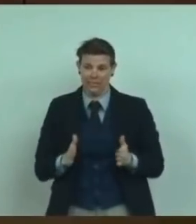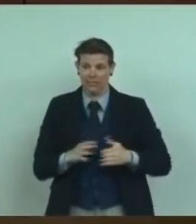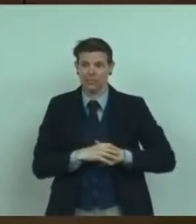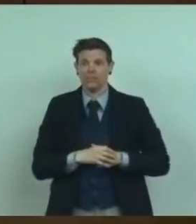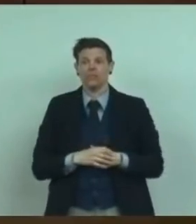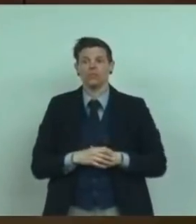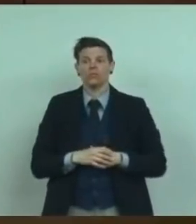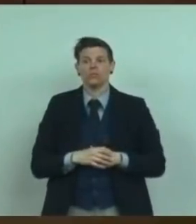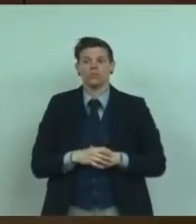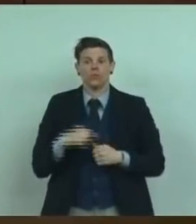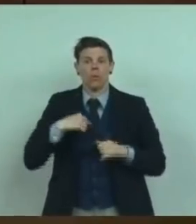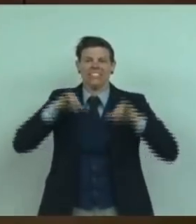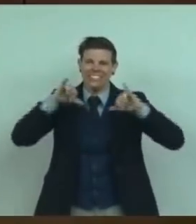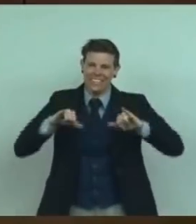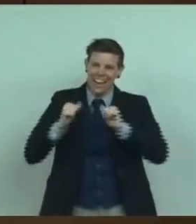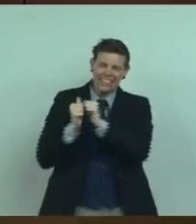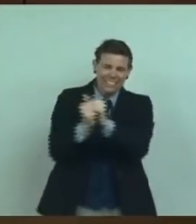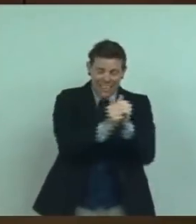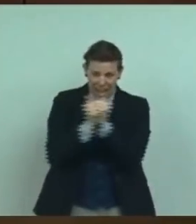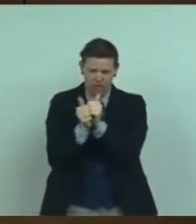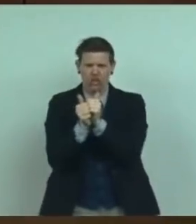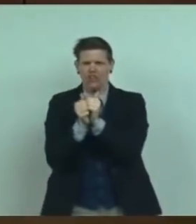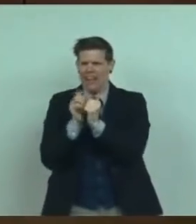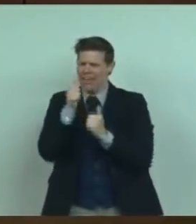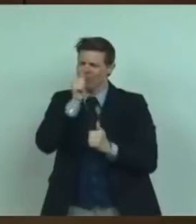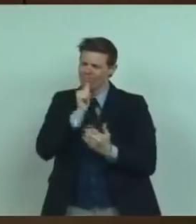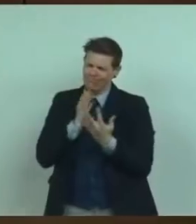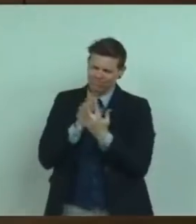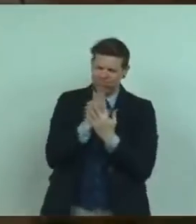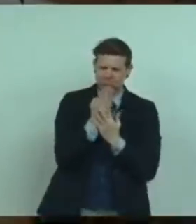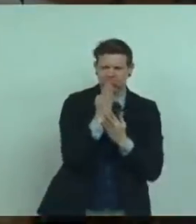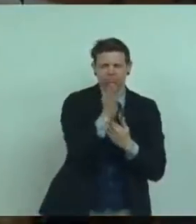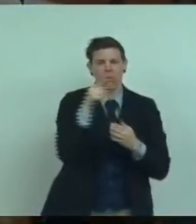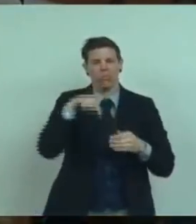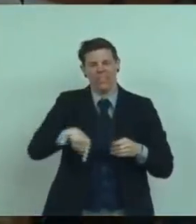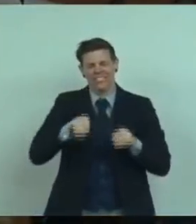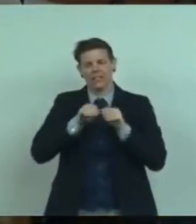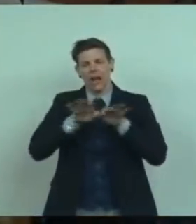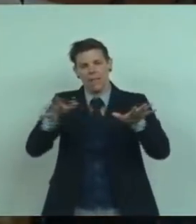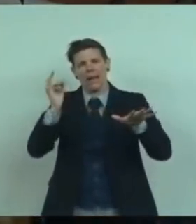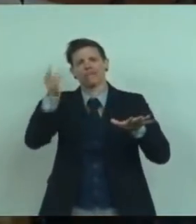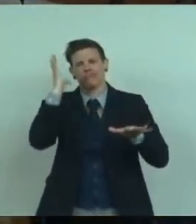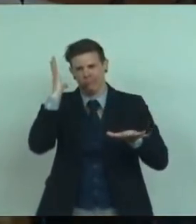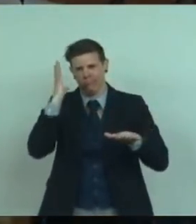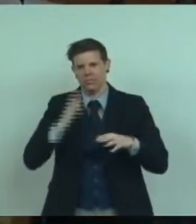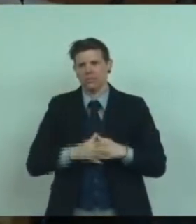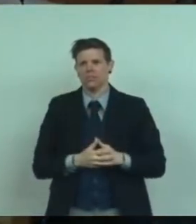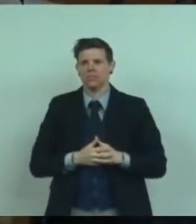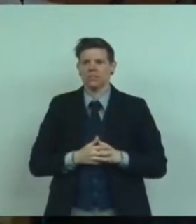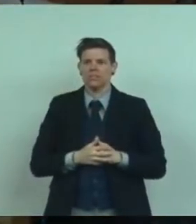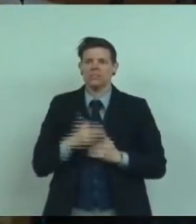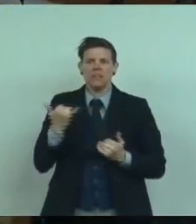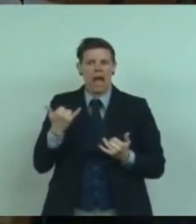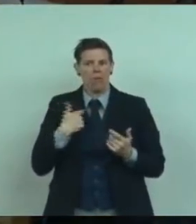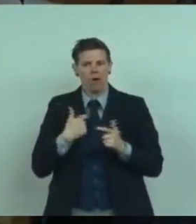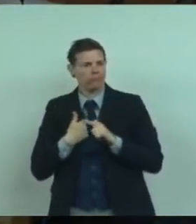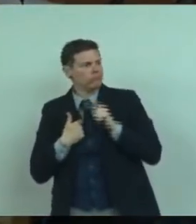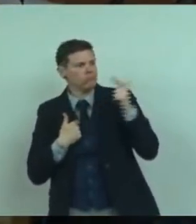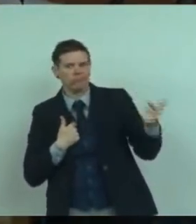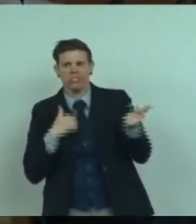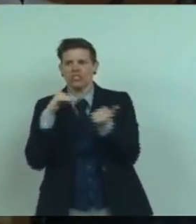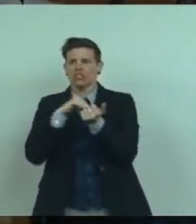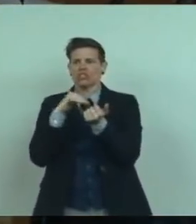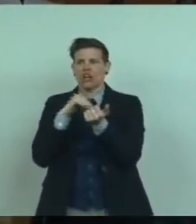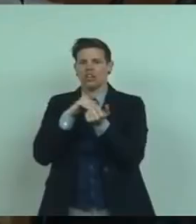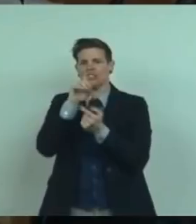through this pandemic. Now with that, I'd like to turn it over to Dr. David Scrace, the Secretary of the Human Services Department, to